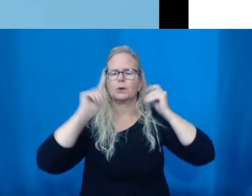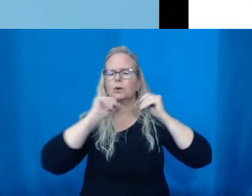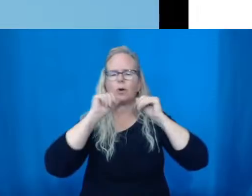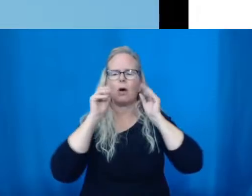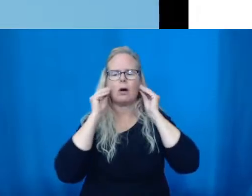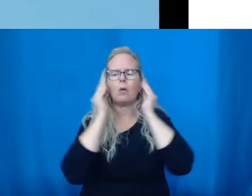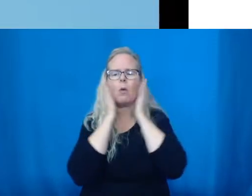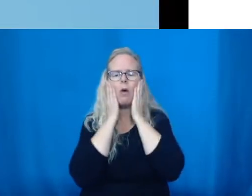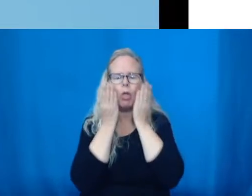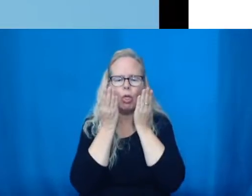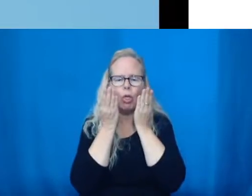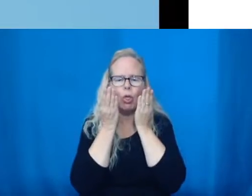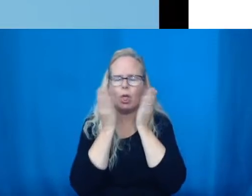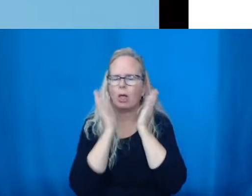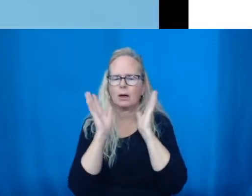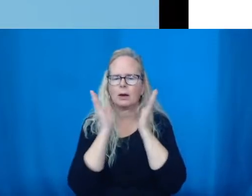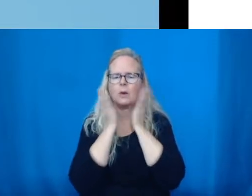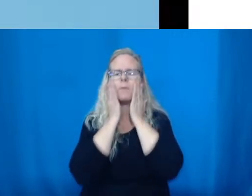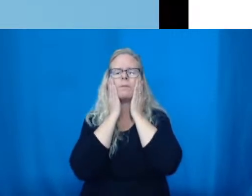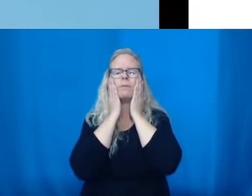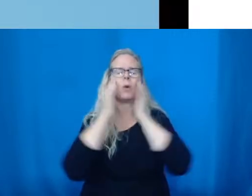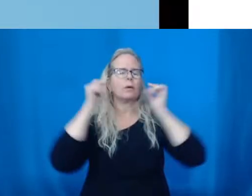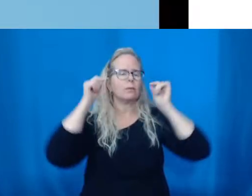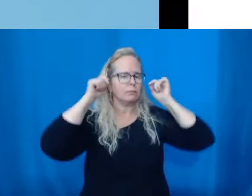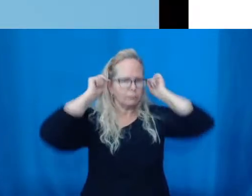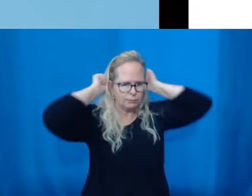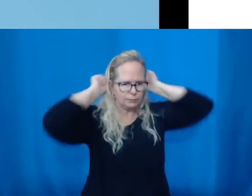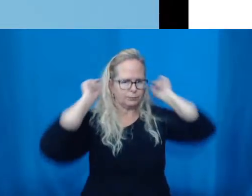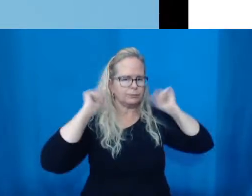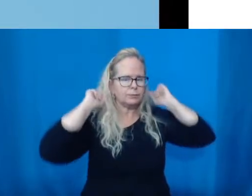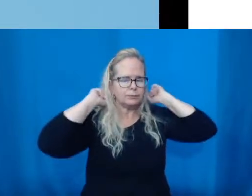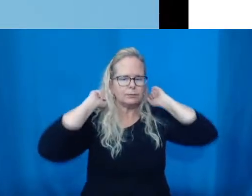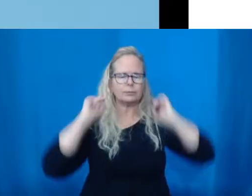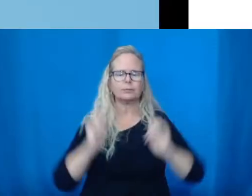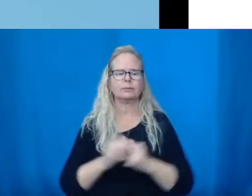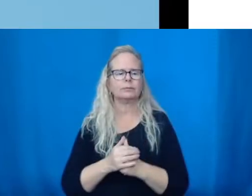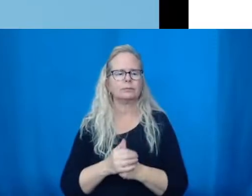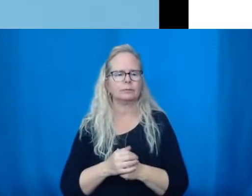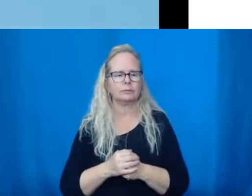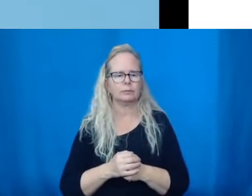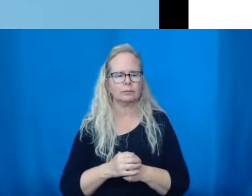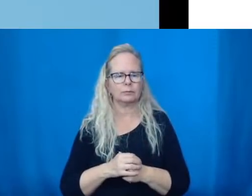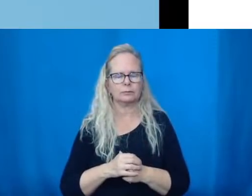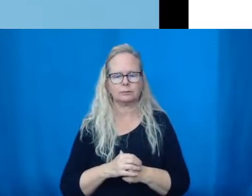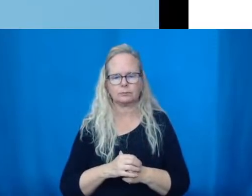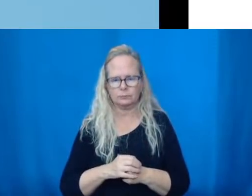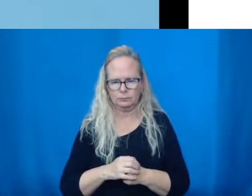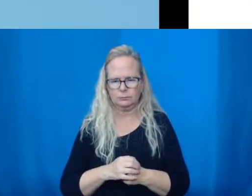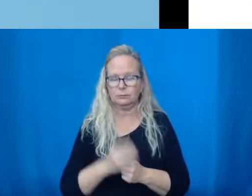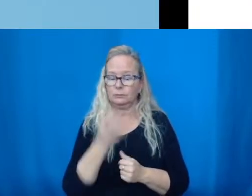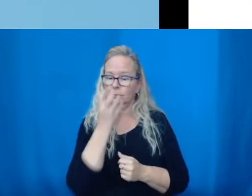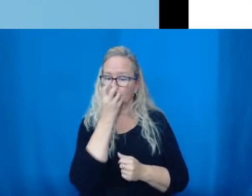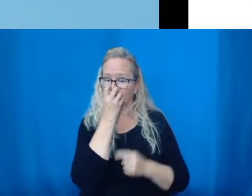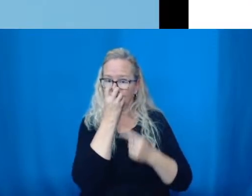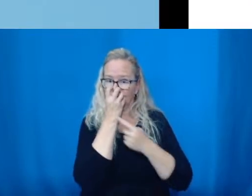fine, but if it doesn't fit the face well, if there's big gaps, you then get obviously bypassing of